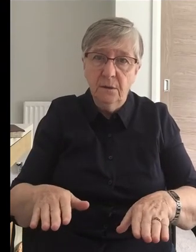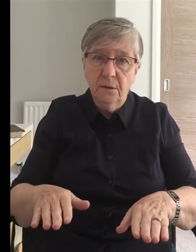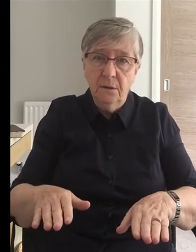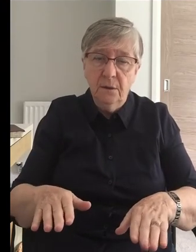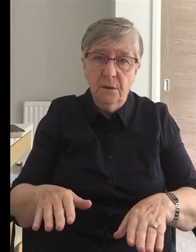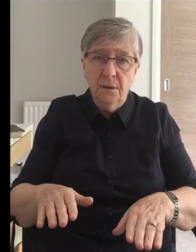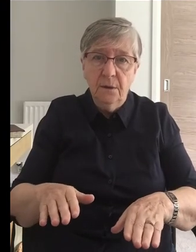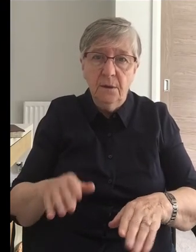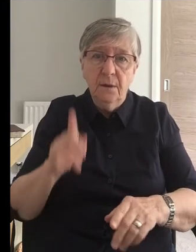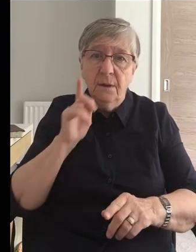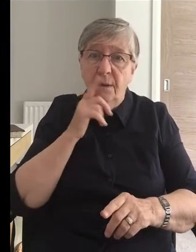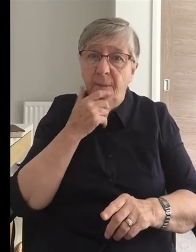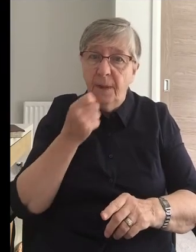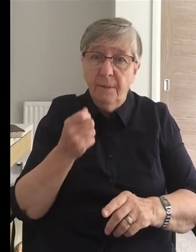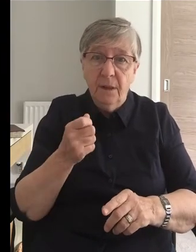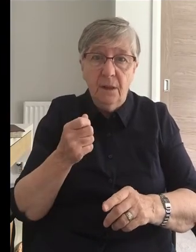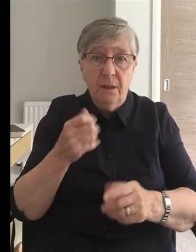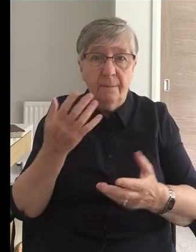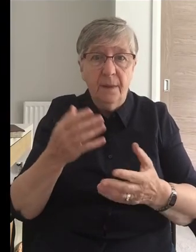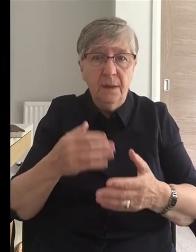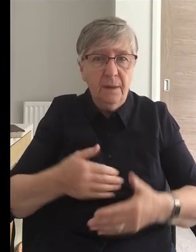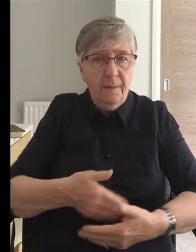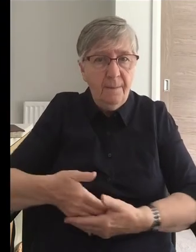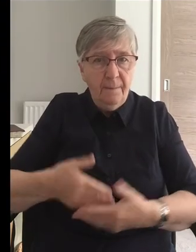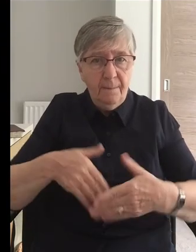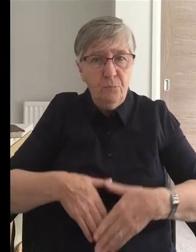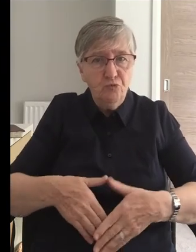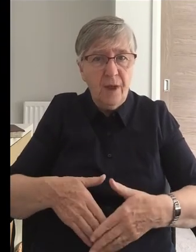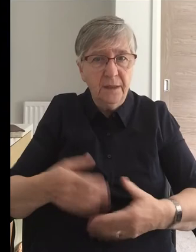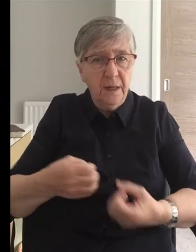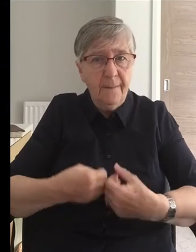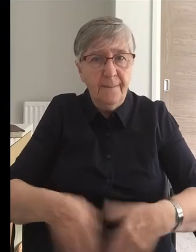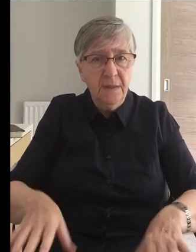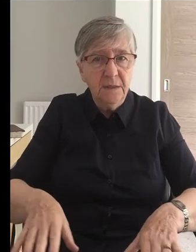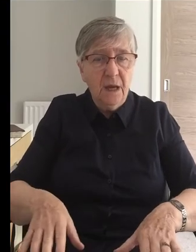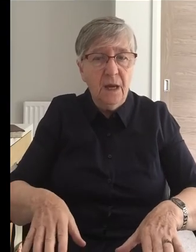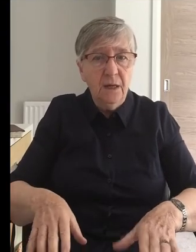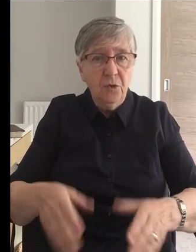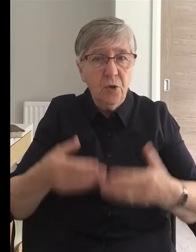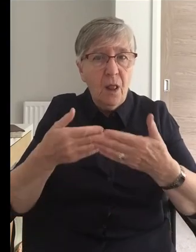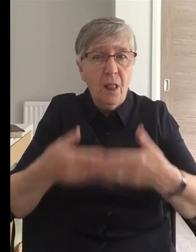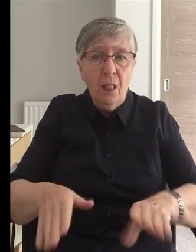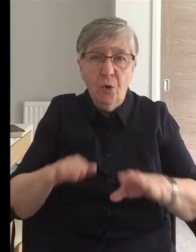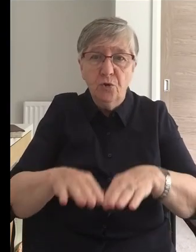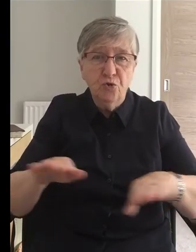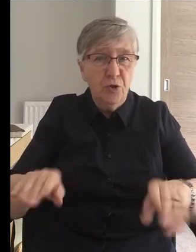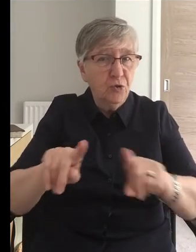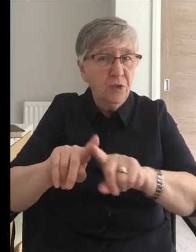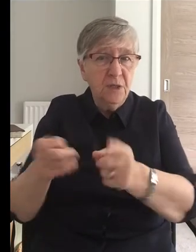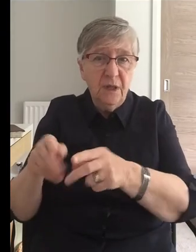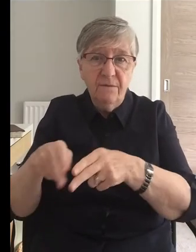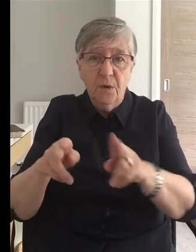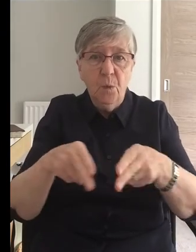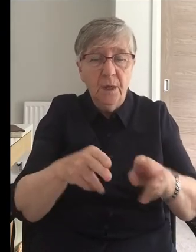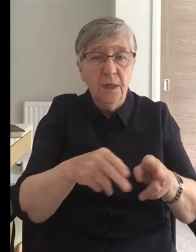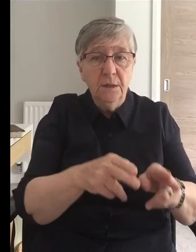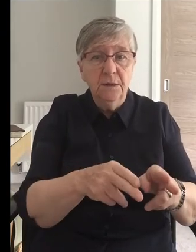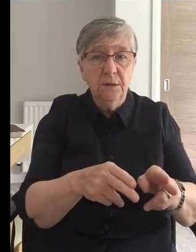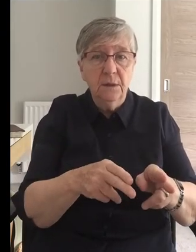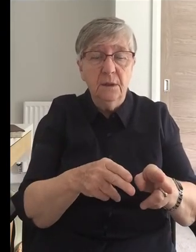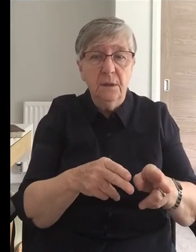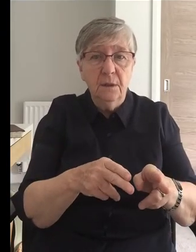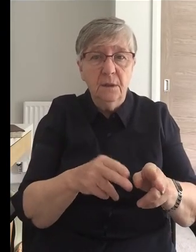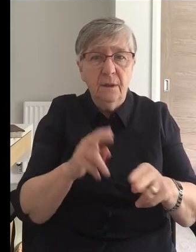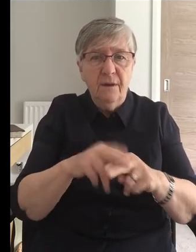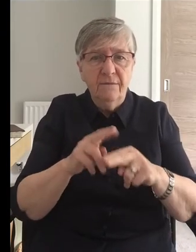Those who have suffered miscarriage, those who have lost children through other circumstances. Father, be